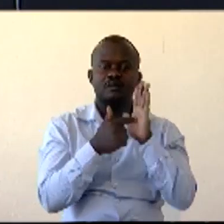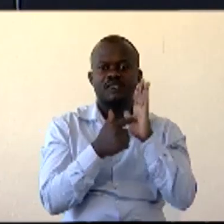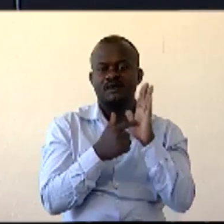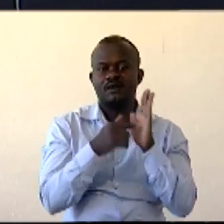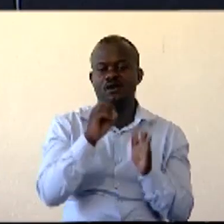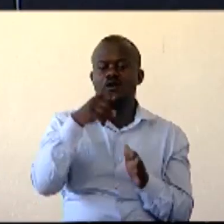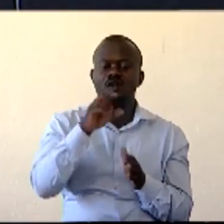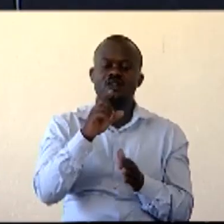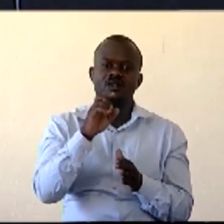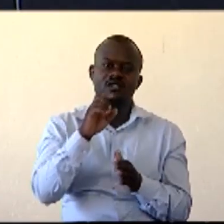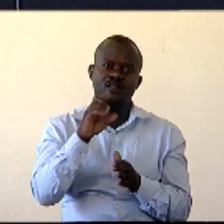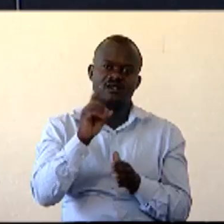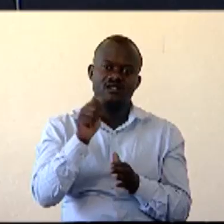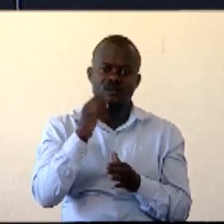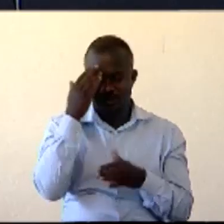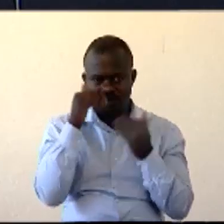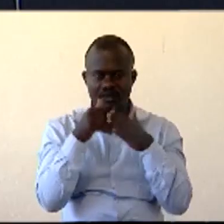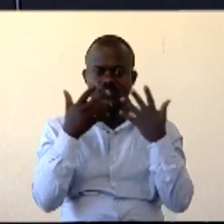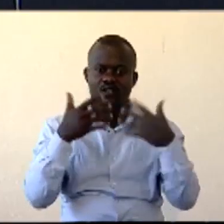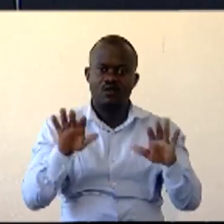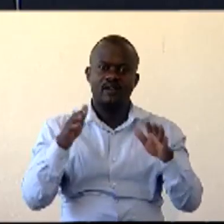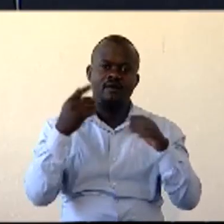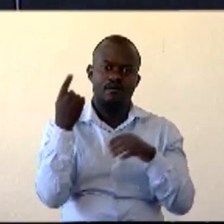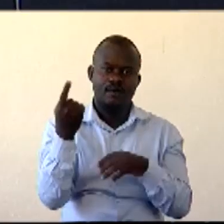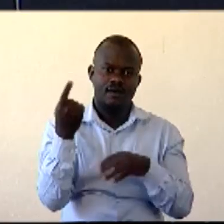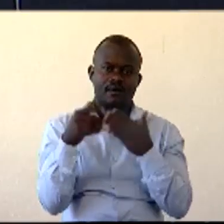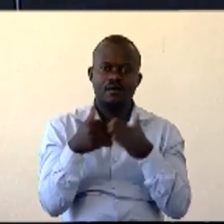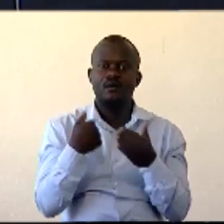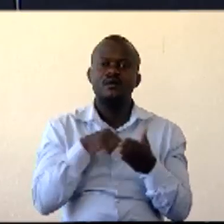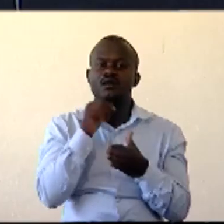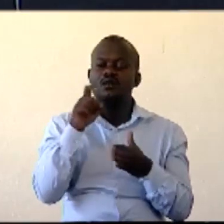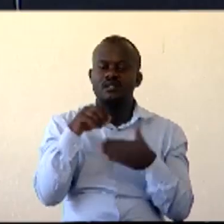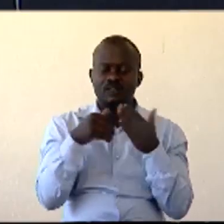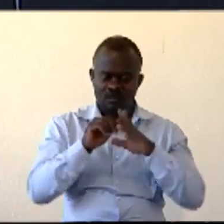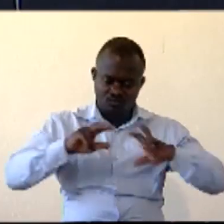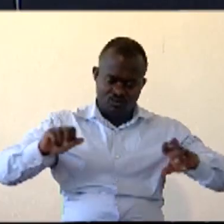oxidation state of magnesium because it is only one. We don't need to change that one.